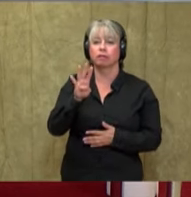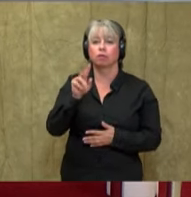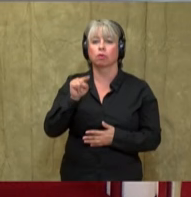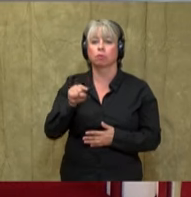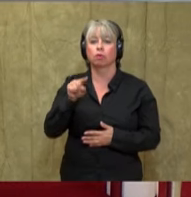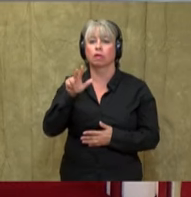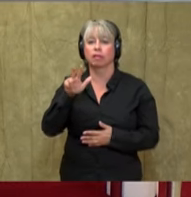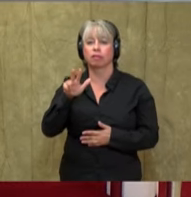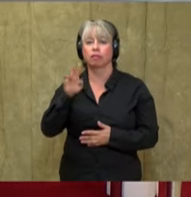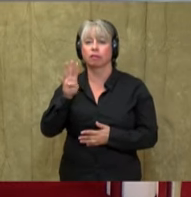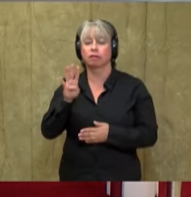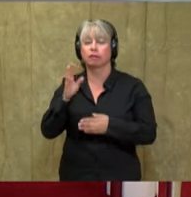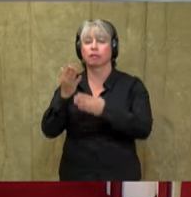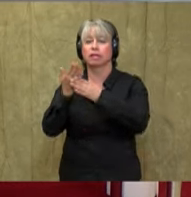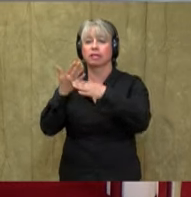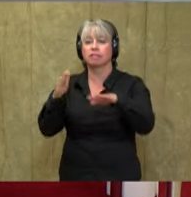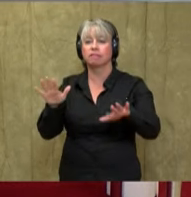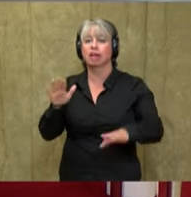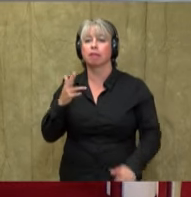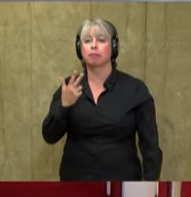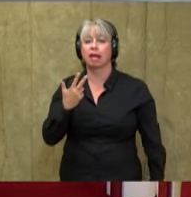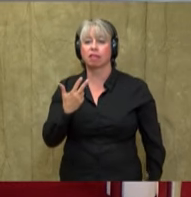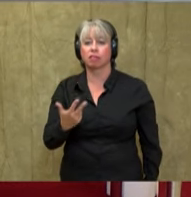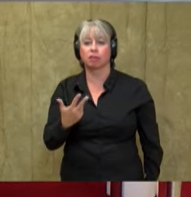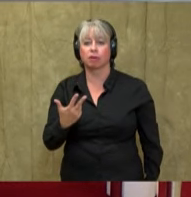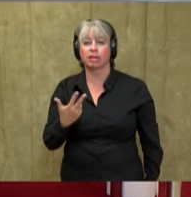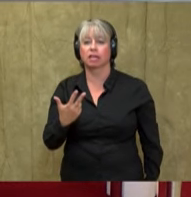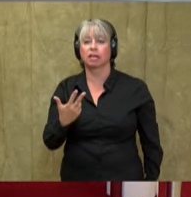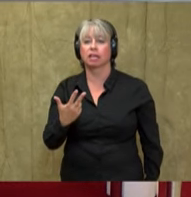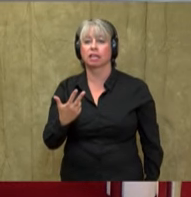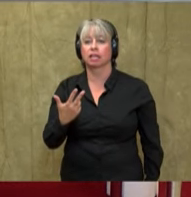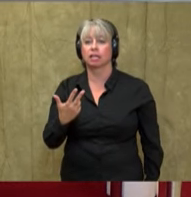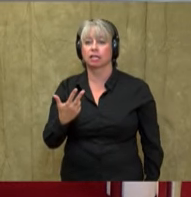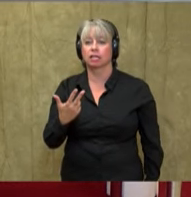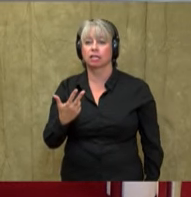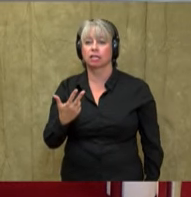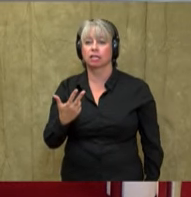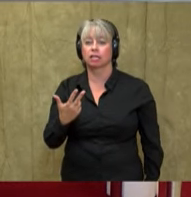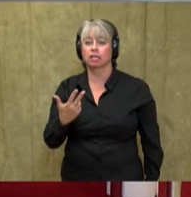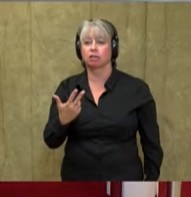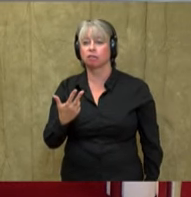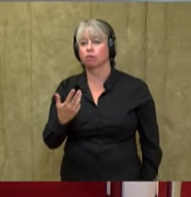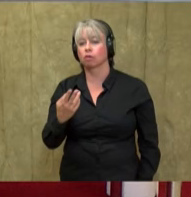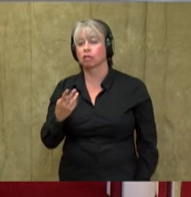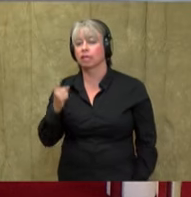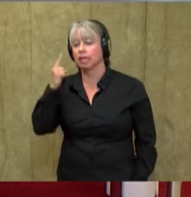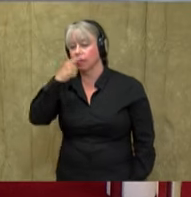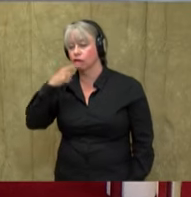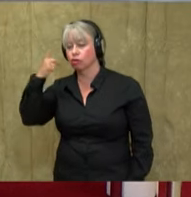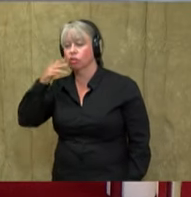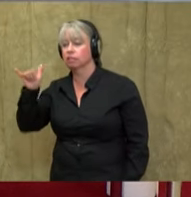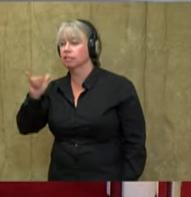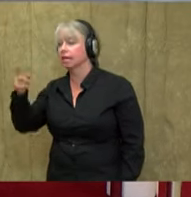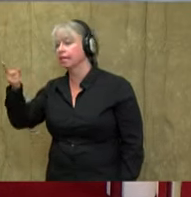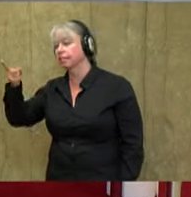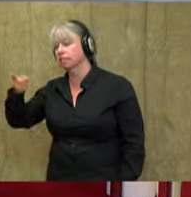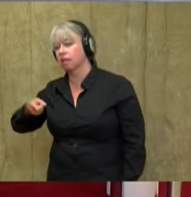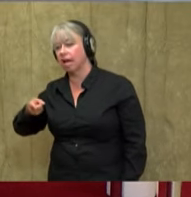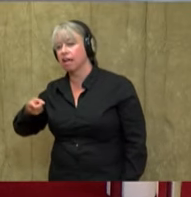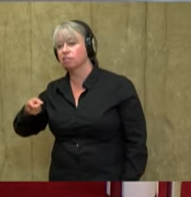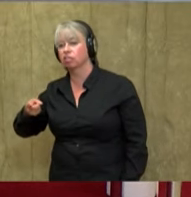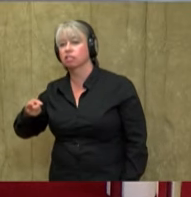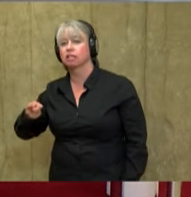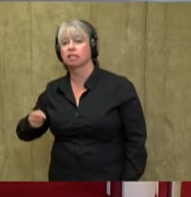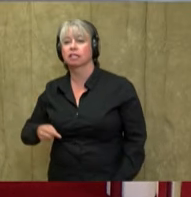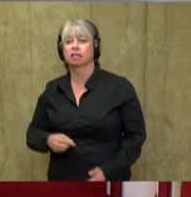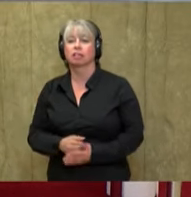254.34, divide that by 3. In the calculator, a lot of times it's that little slash that divides